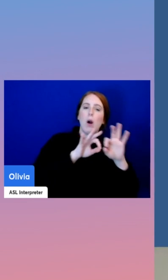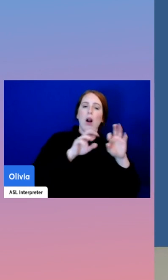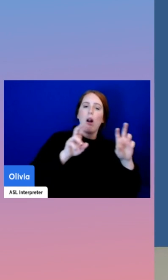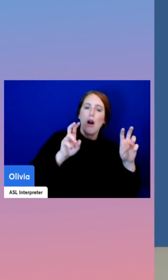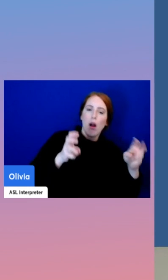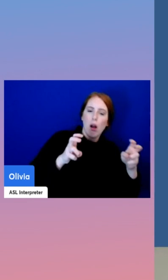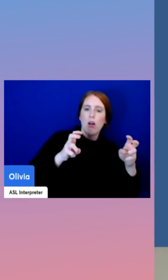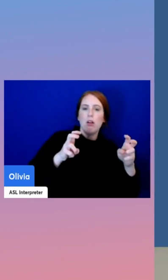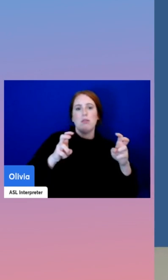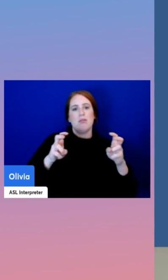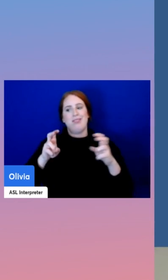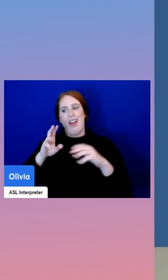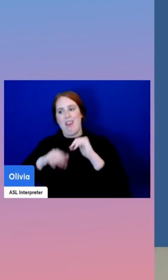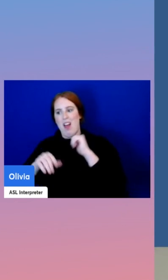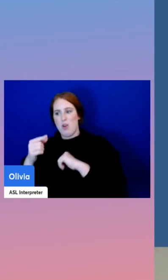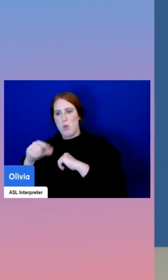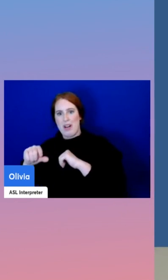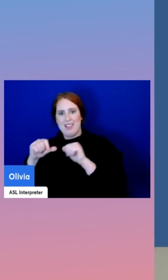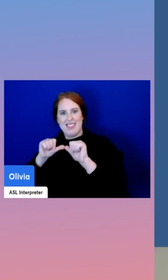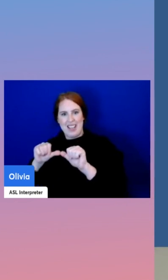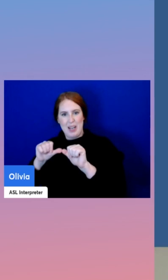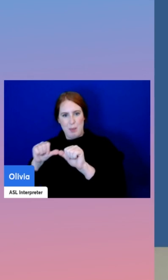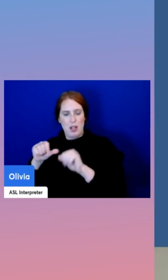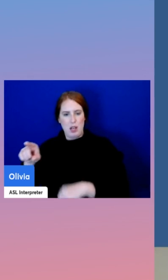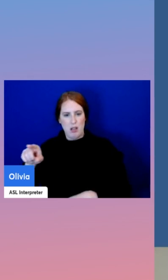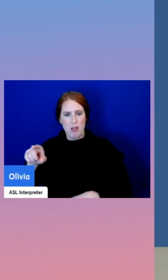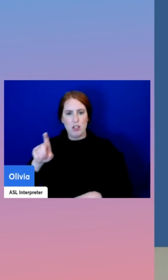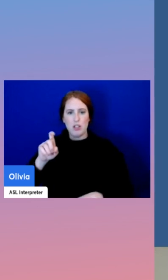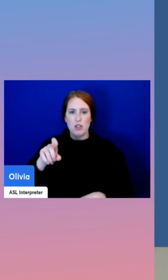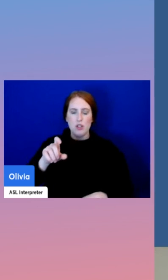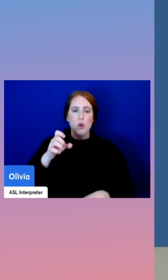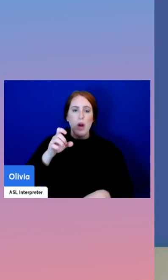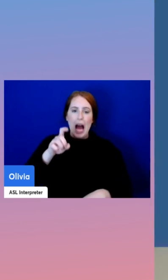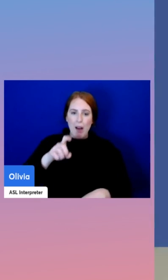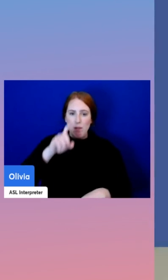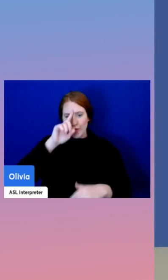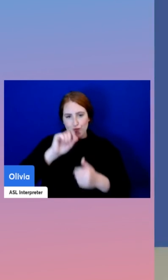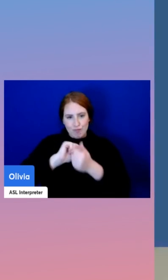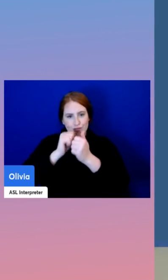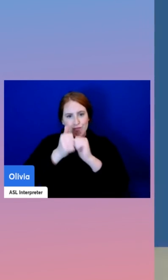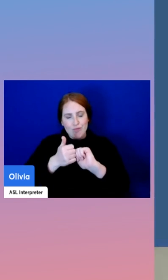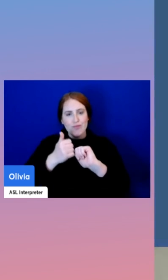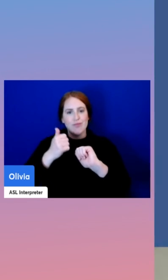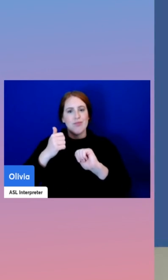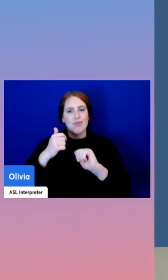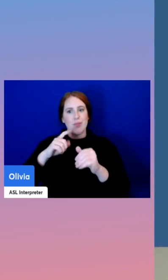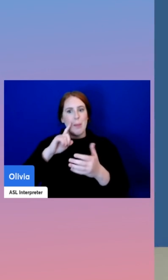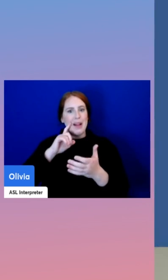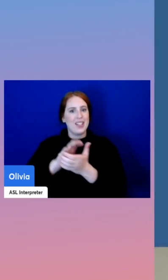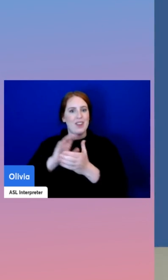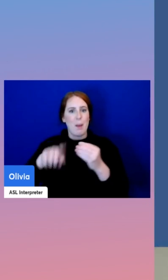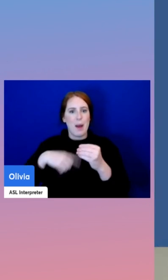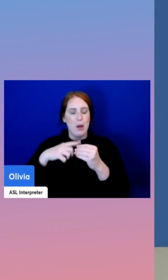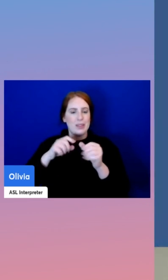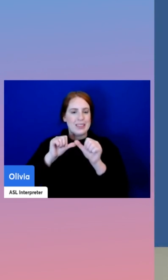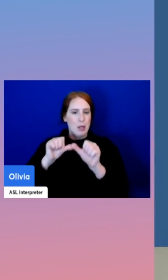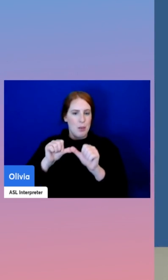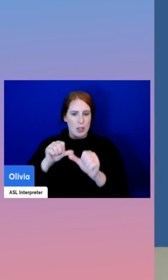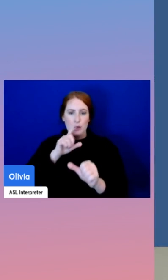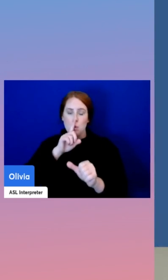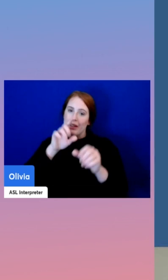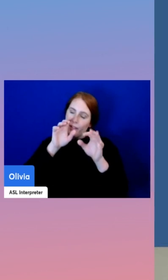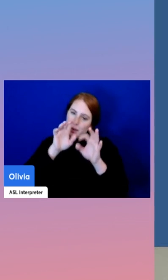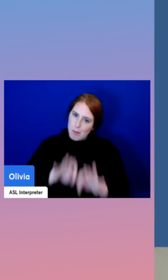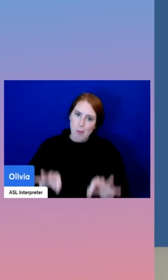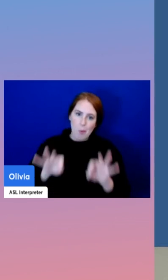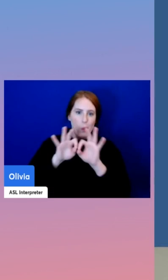it's very important to be able to embed that new mindset of sustainability along the process too, because that is going to be a very key